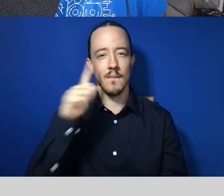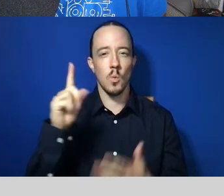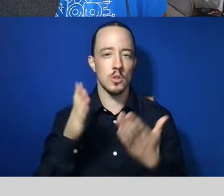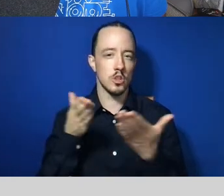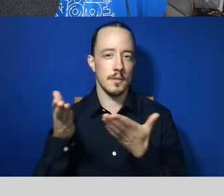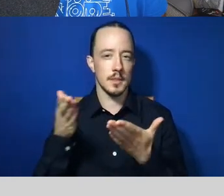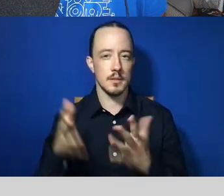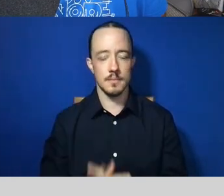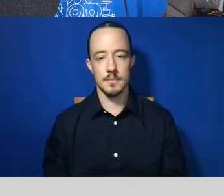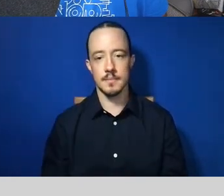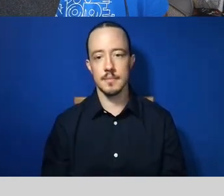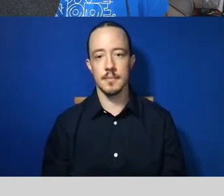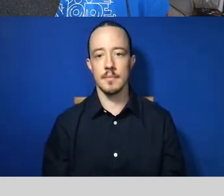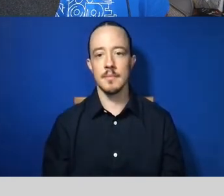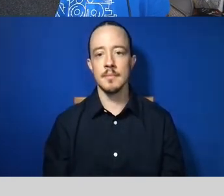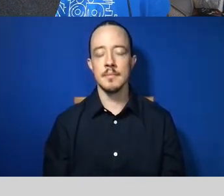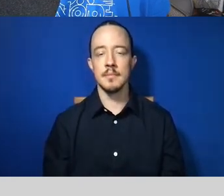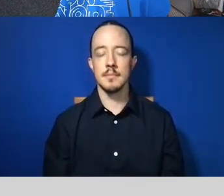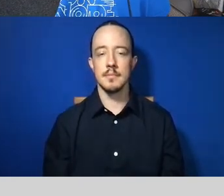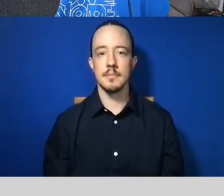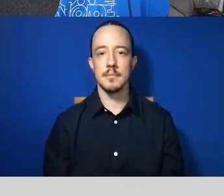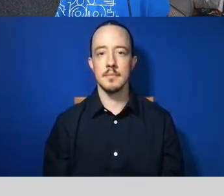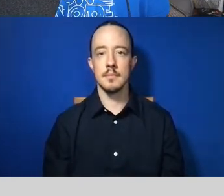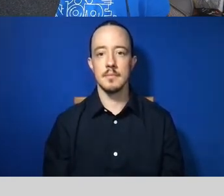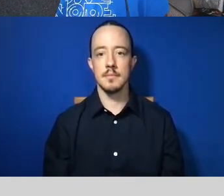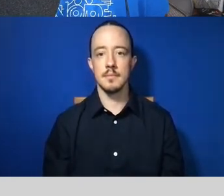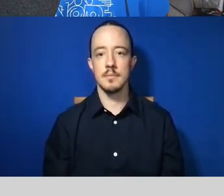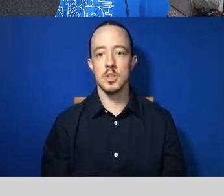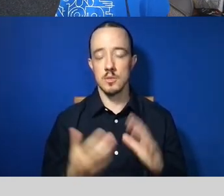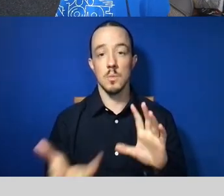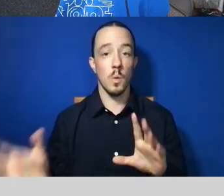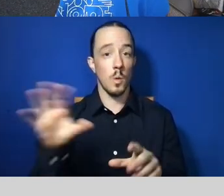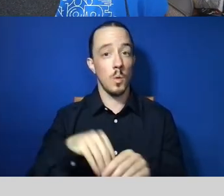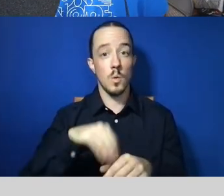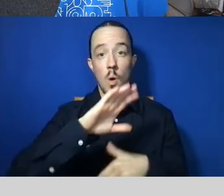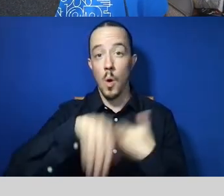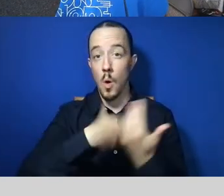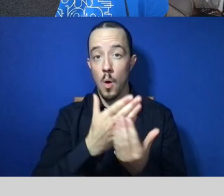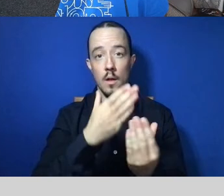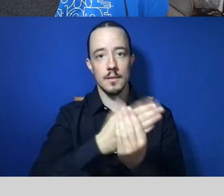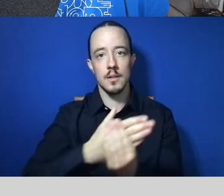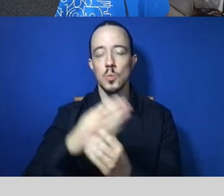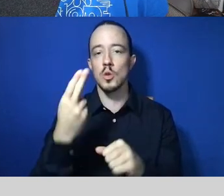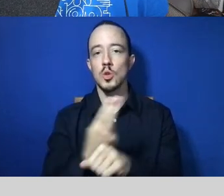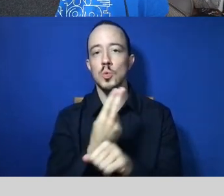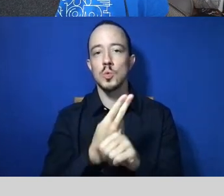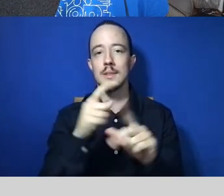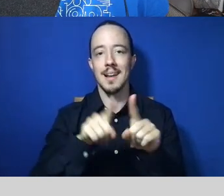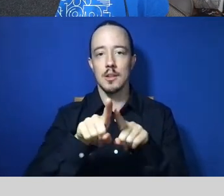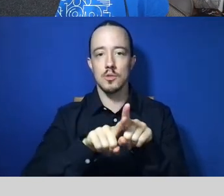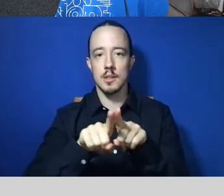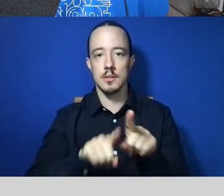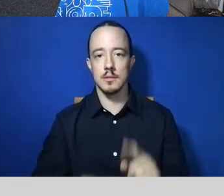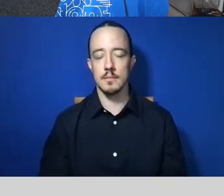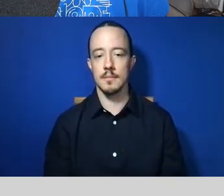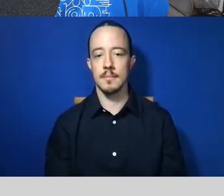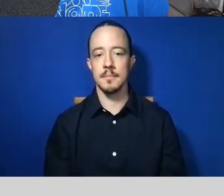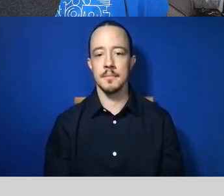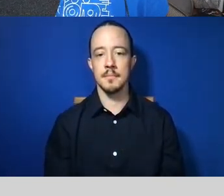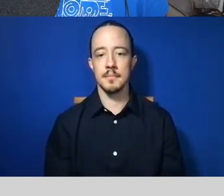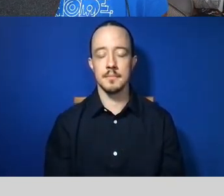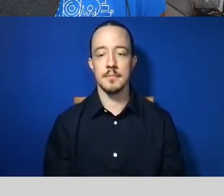calls for service. And just so that we can include all of the data sets, we're going to use an asterisk